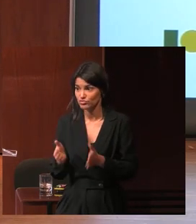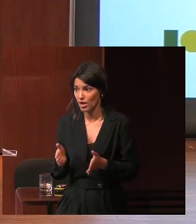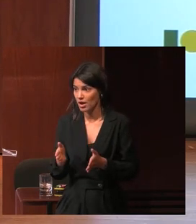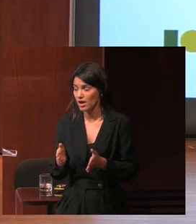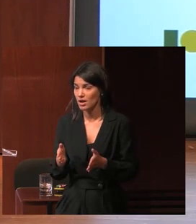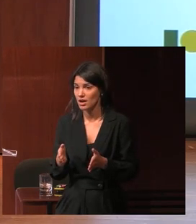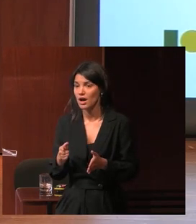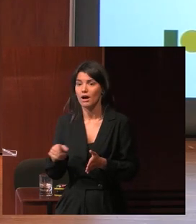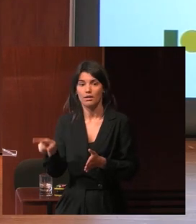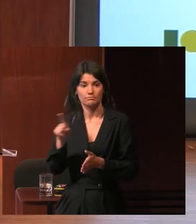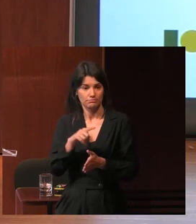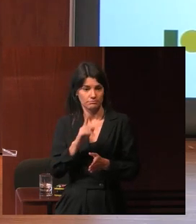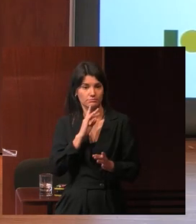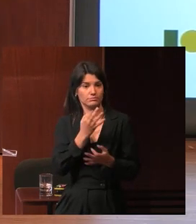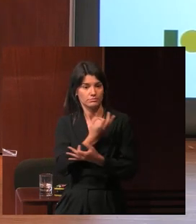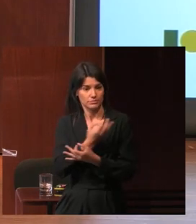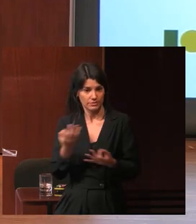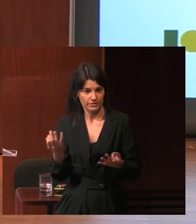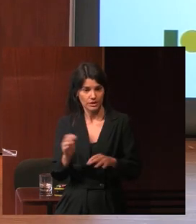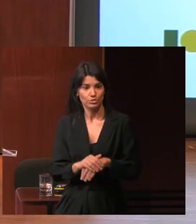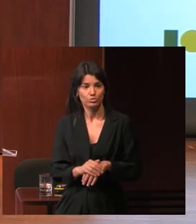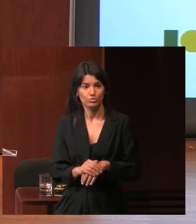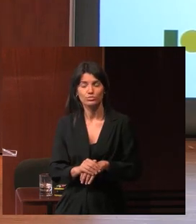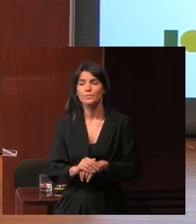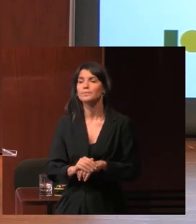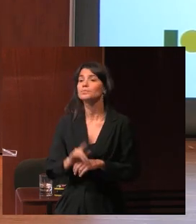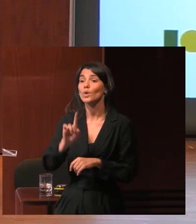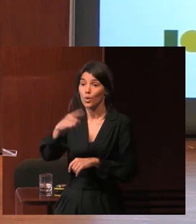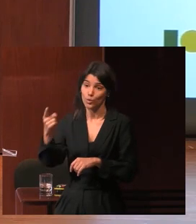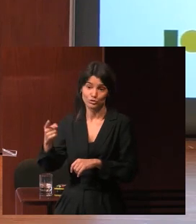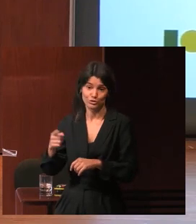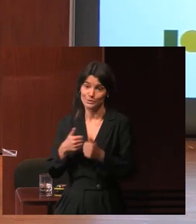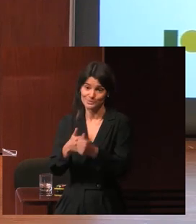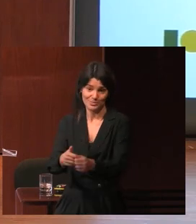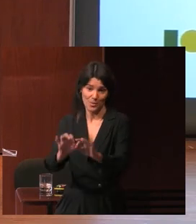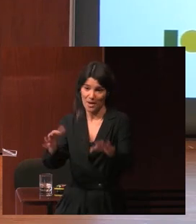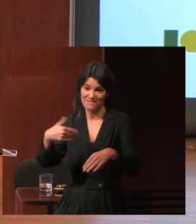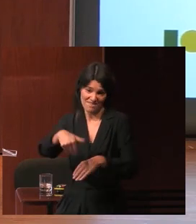Great. Great, and all the others will follow.